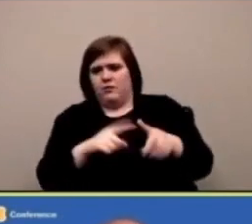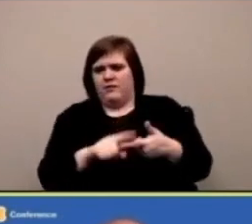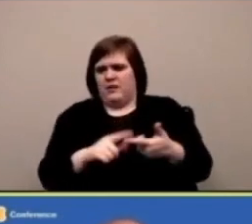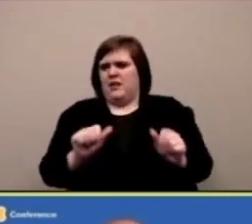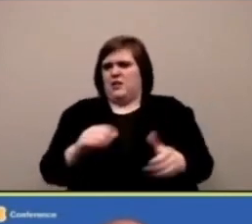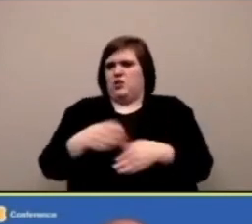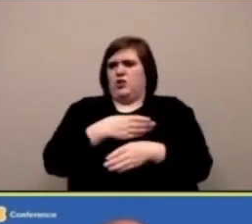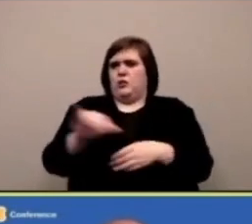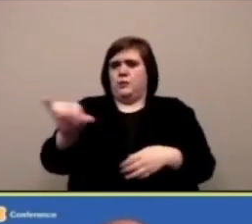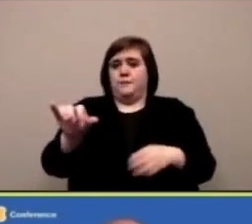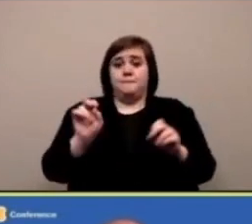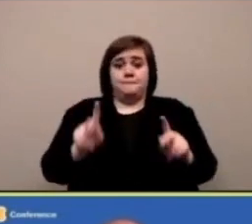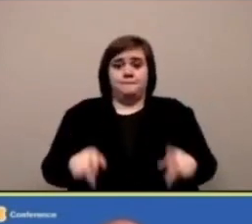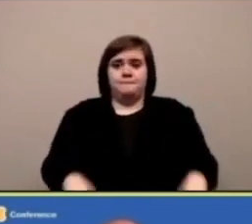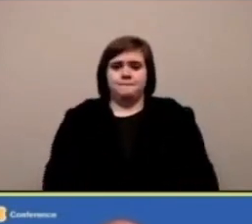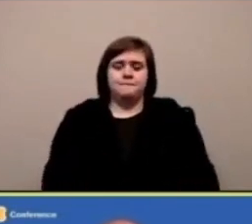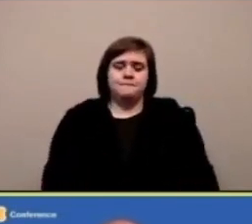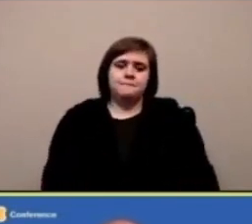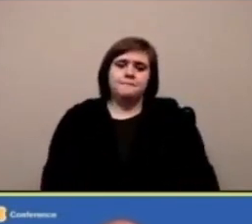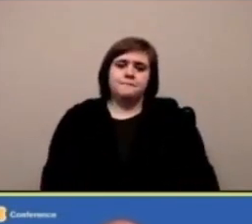So.